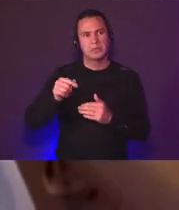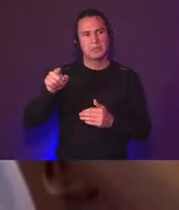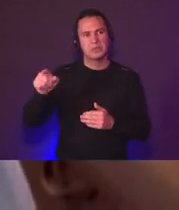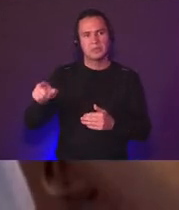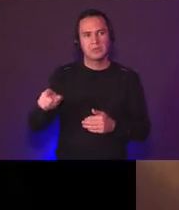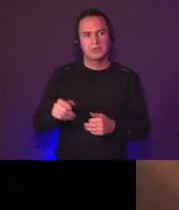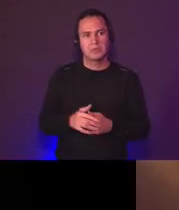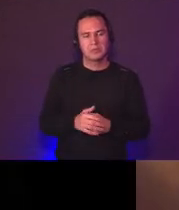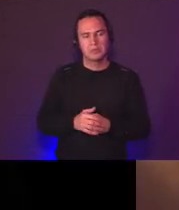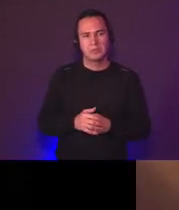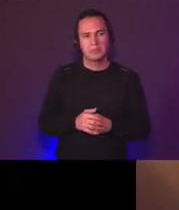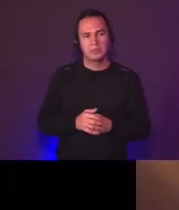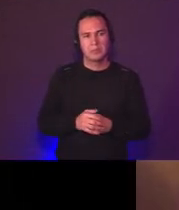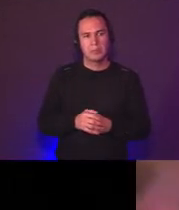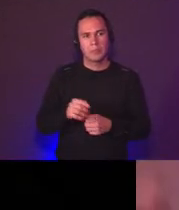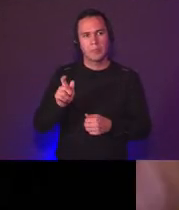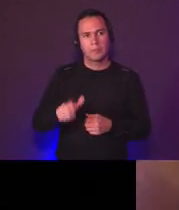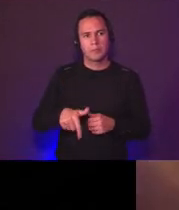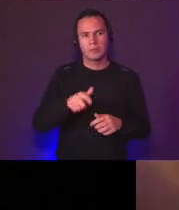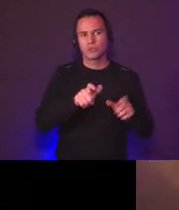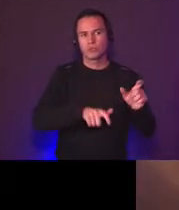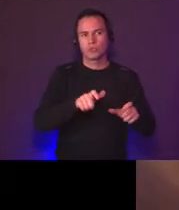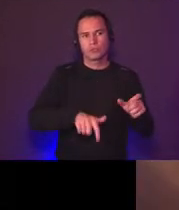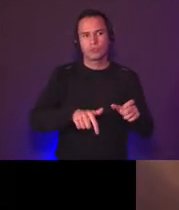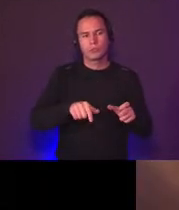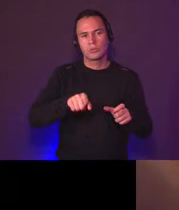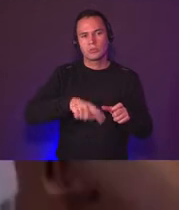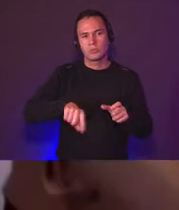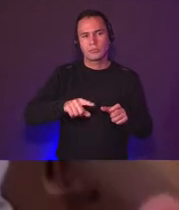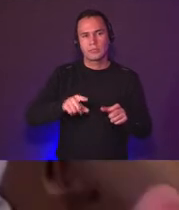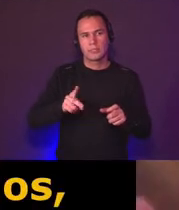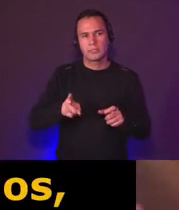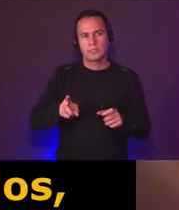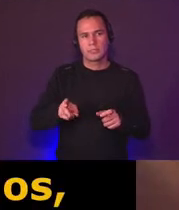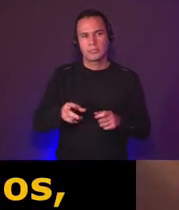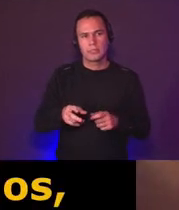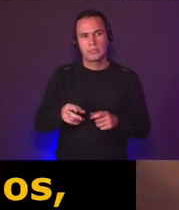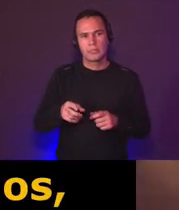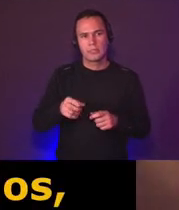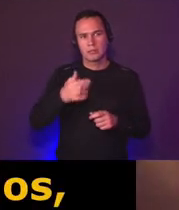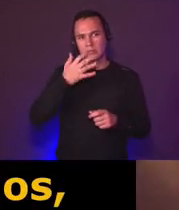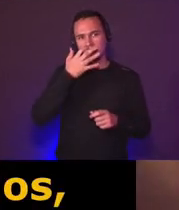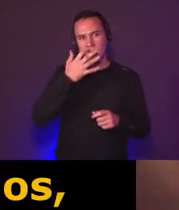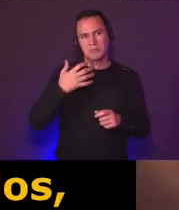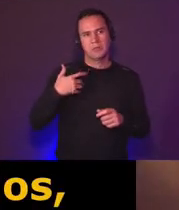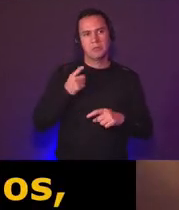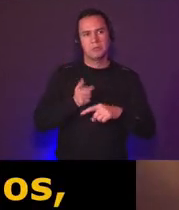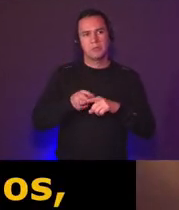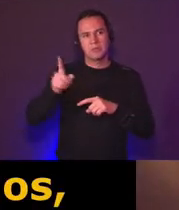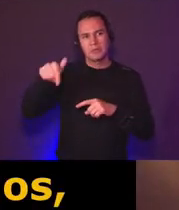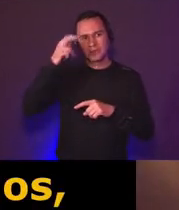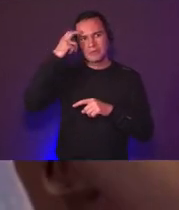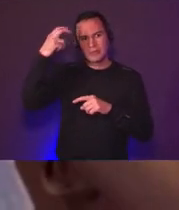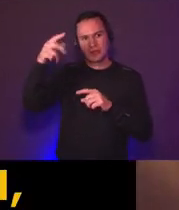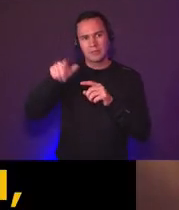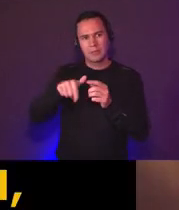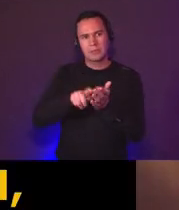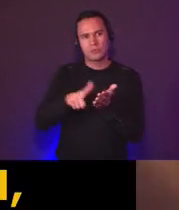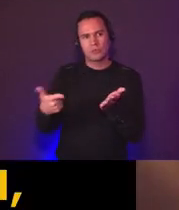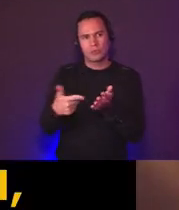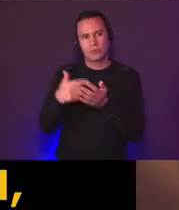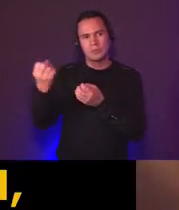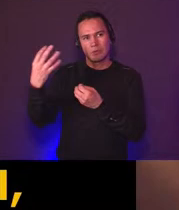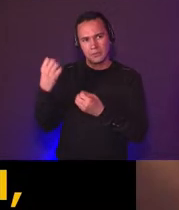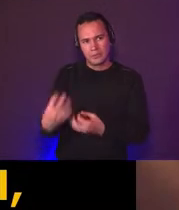of people who actually truly founded what we think of as data journalism today, he